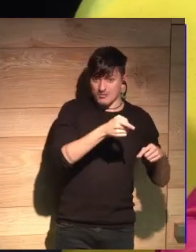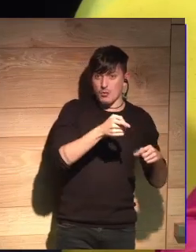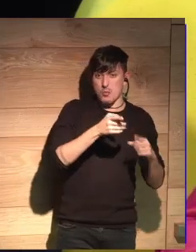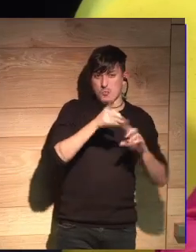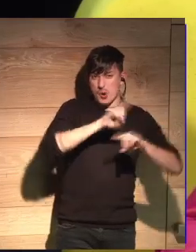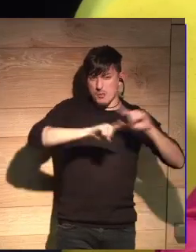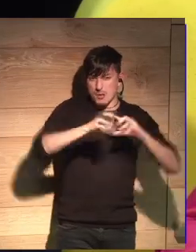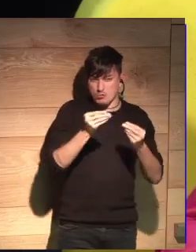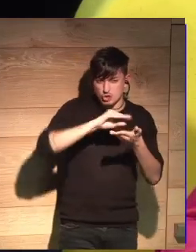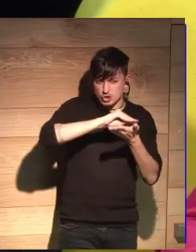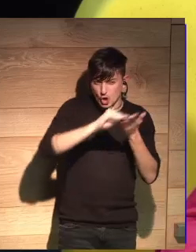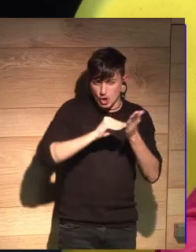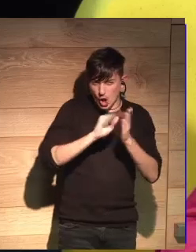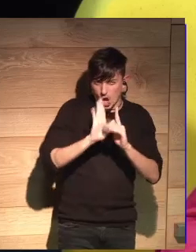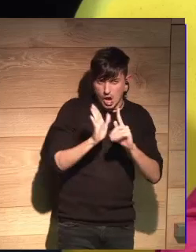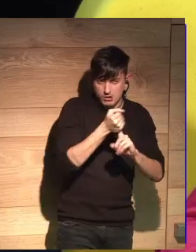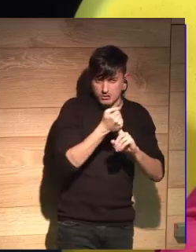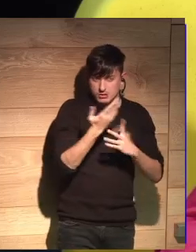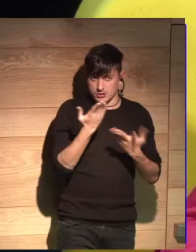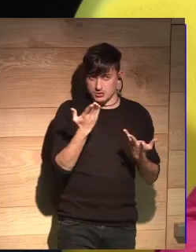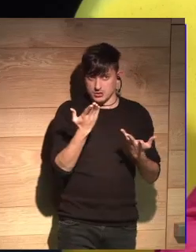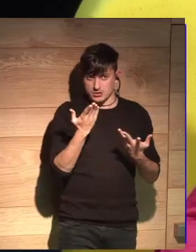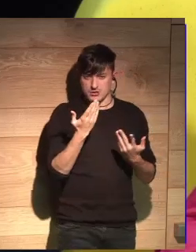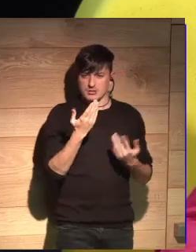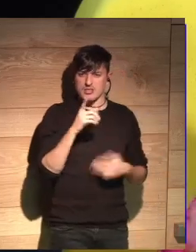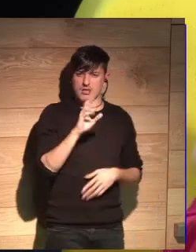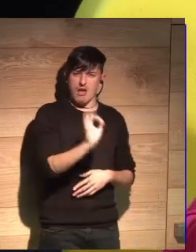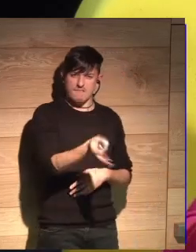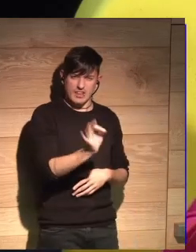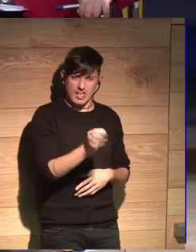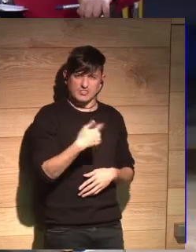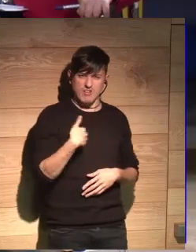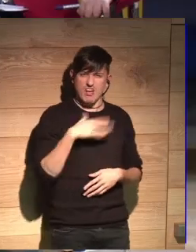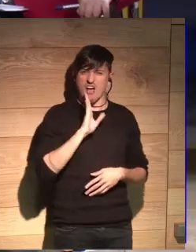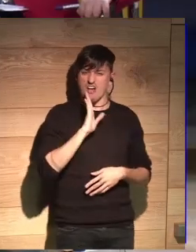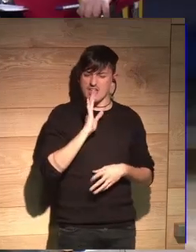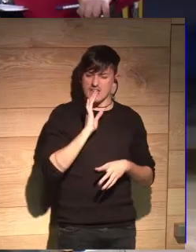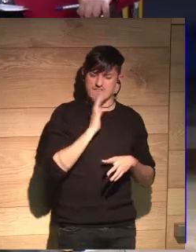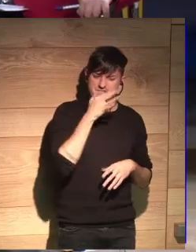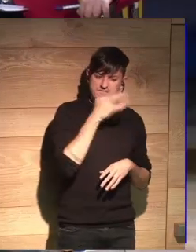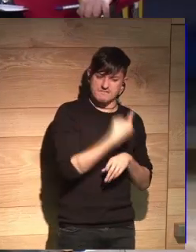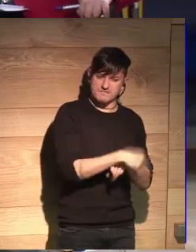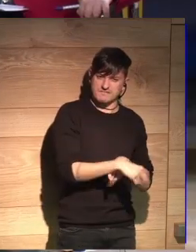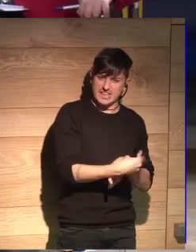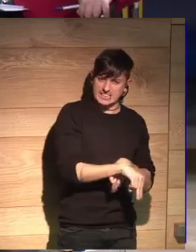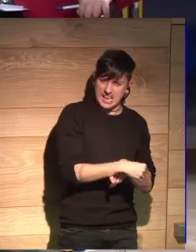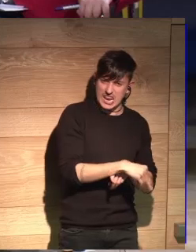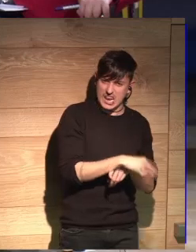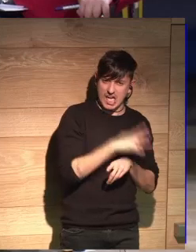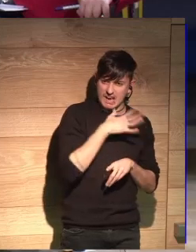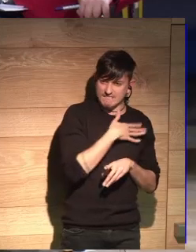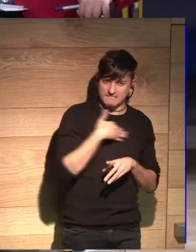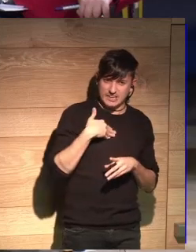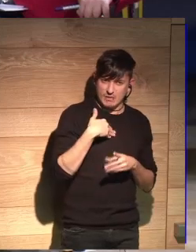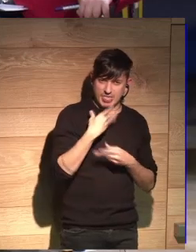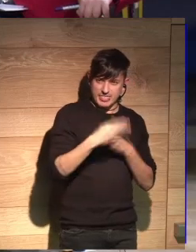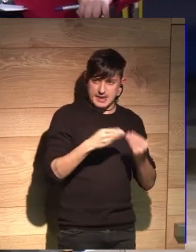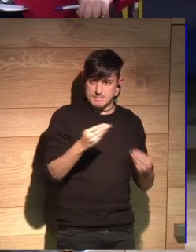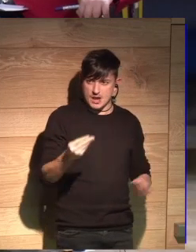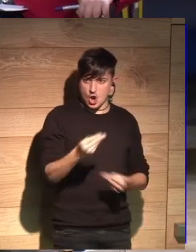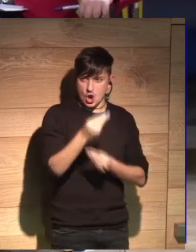bit childish yesterday. I'll try to do slightly better today. Tenemos tiempo de un par de preguntas rápidas. We have time for two